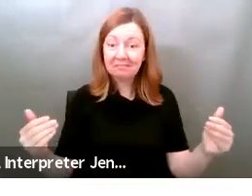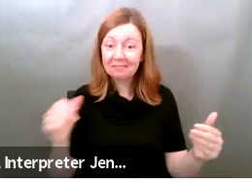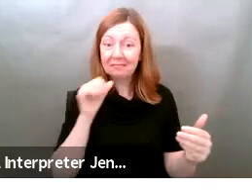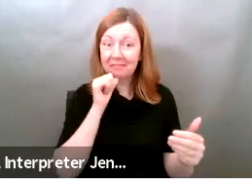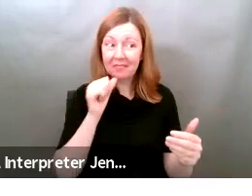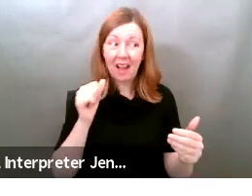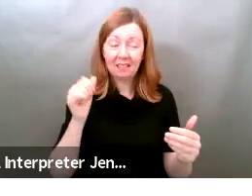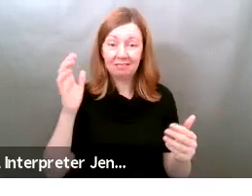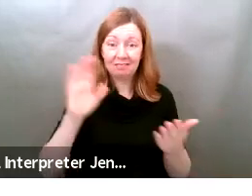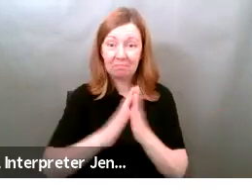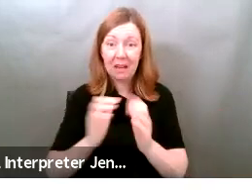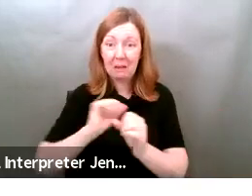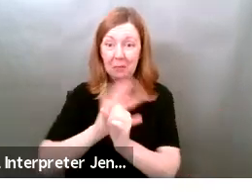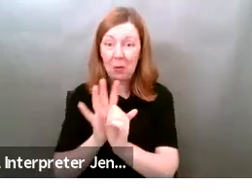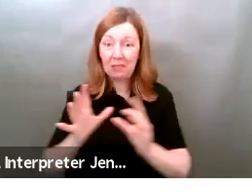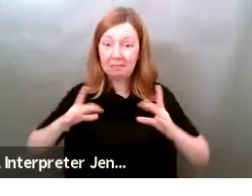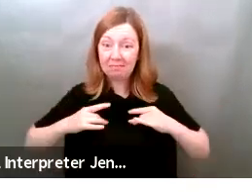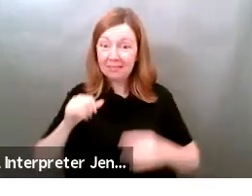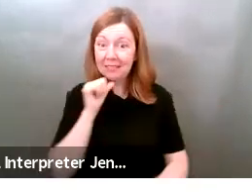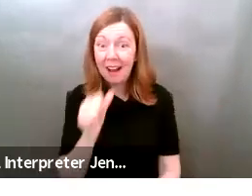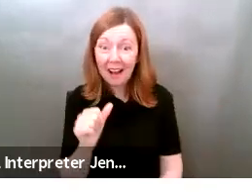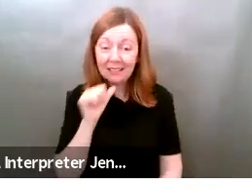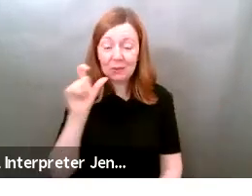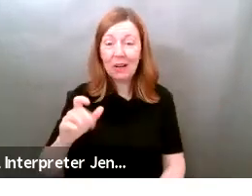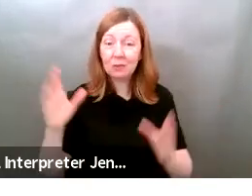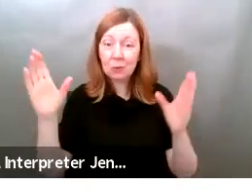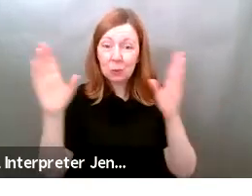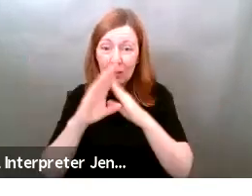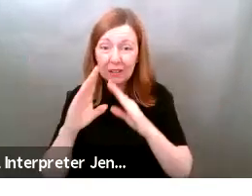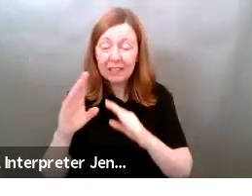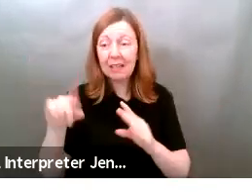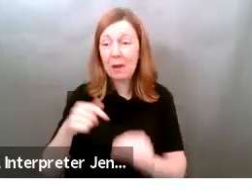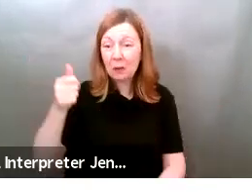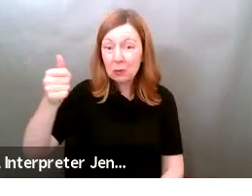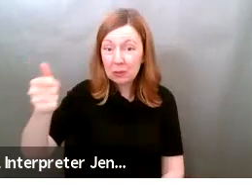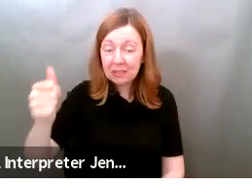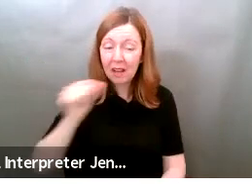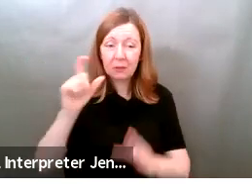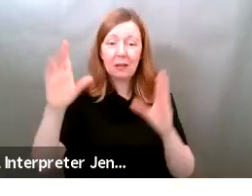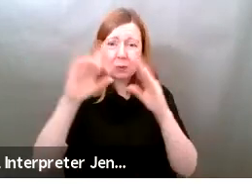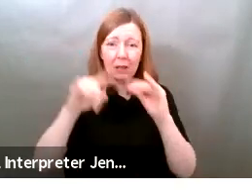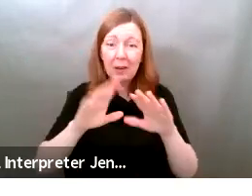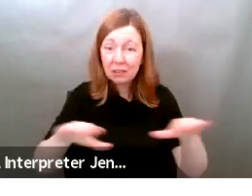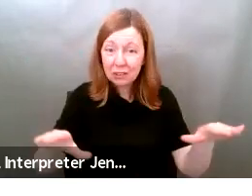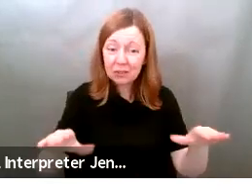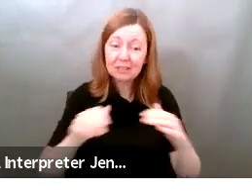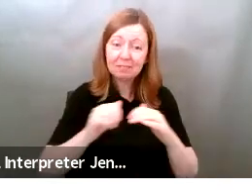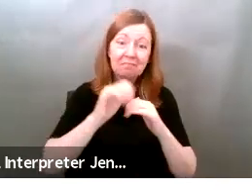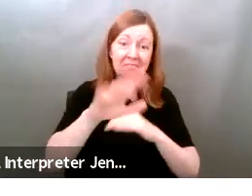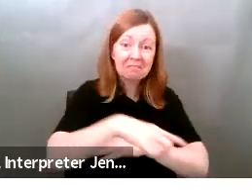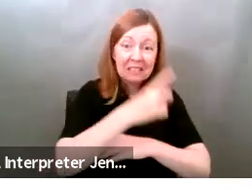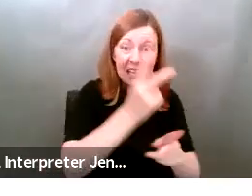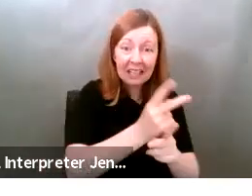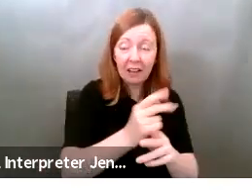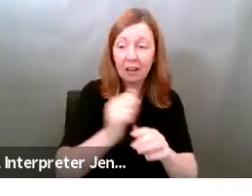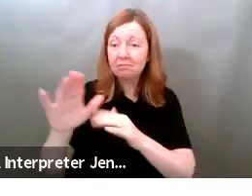sick yourself? You're not going to have to worry about your child getting sick when you drop them off at daycare, send them off to